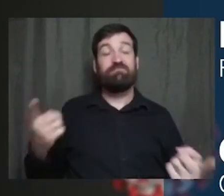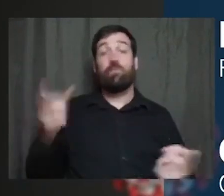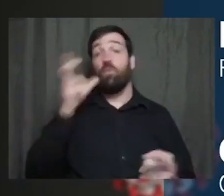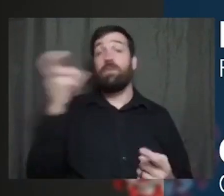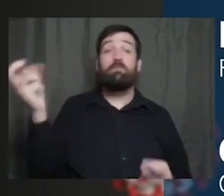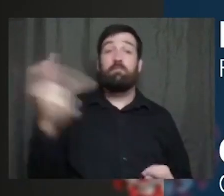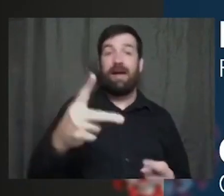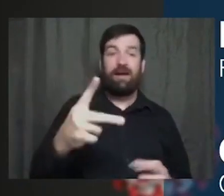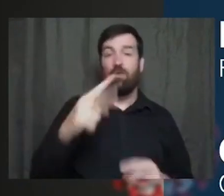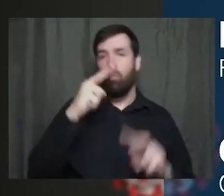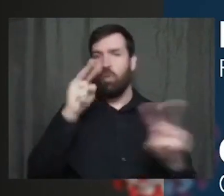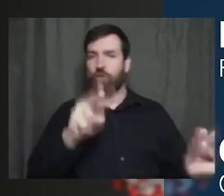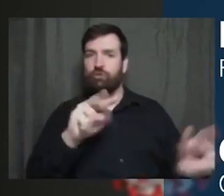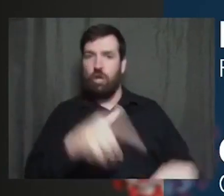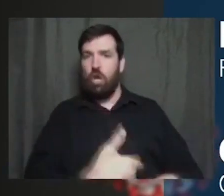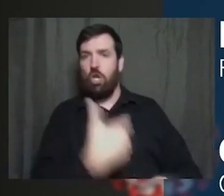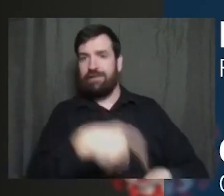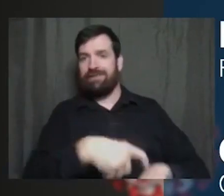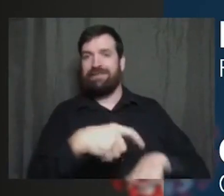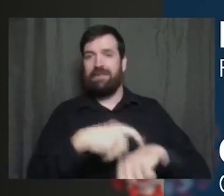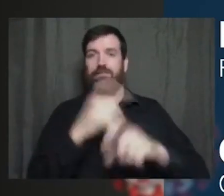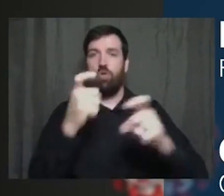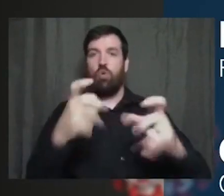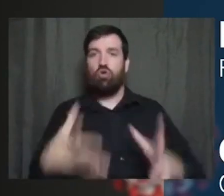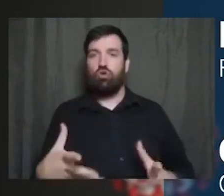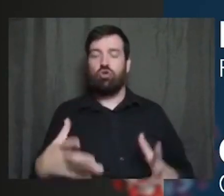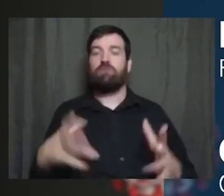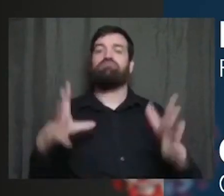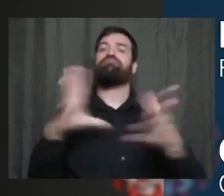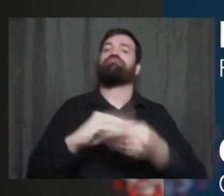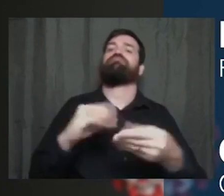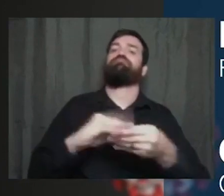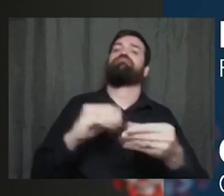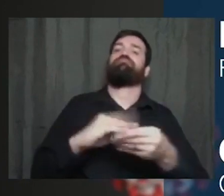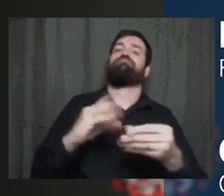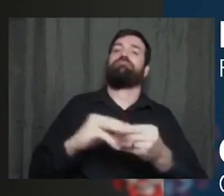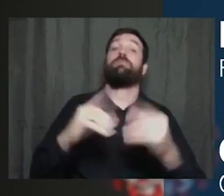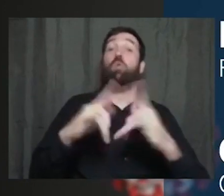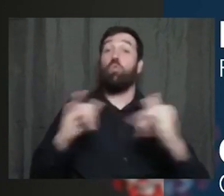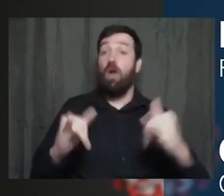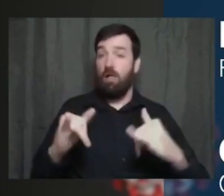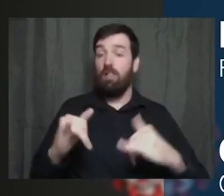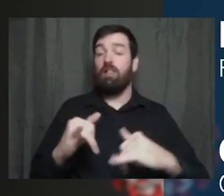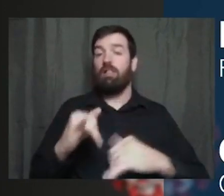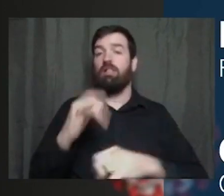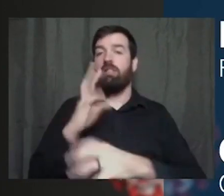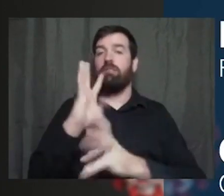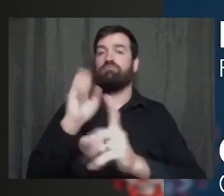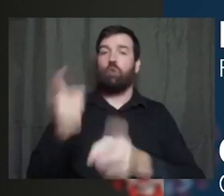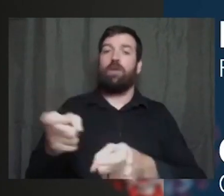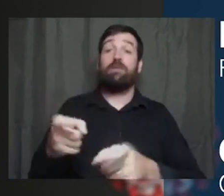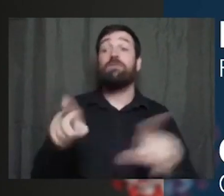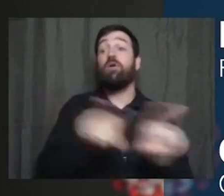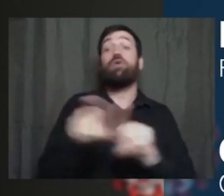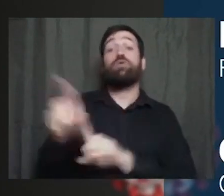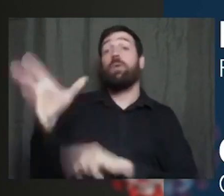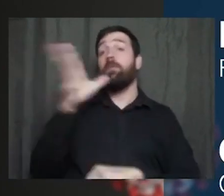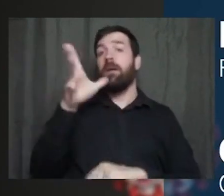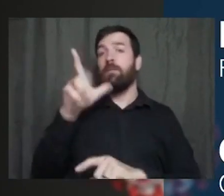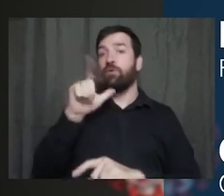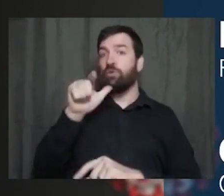longtime donor gives blood and listen as he shares his story. We'll also hear from a mother who received a life-saving donation during